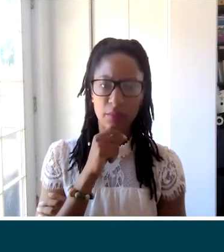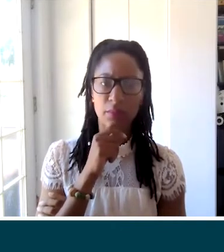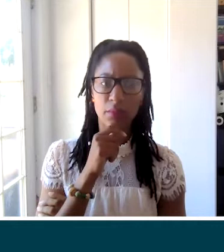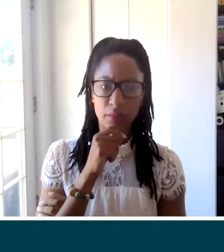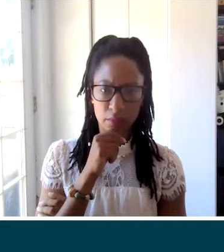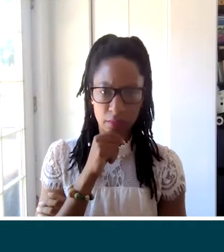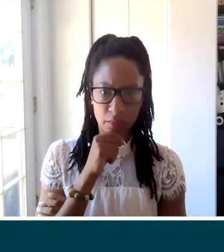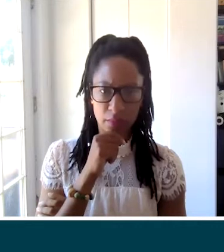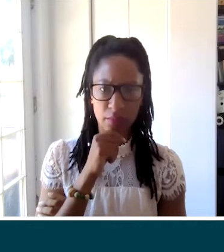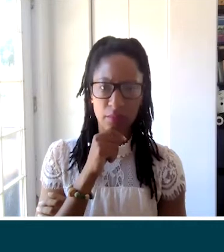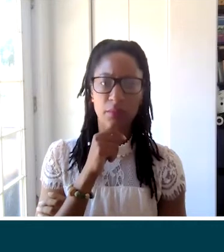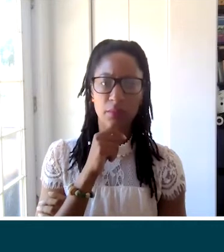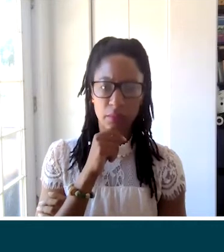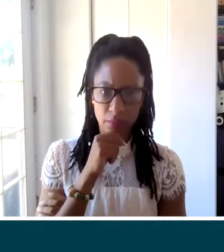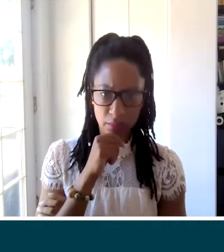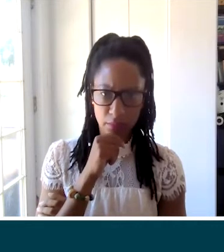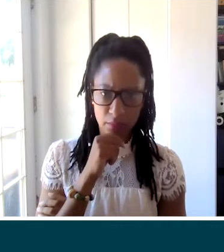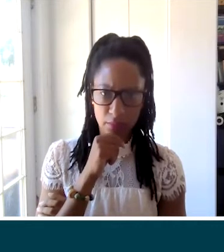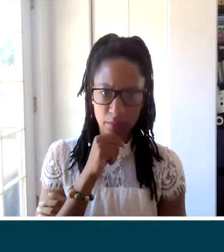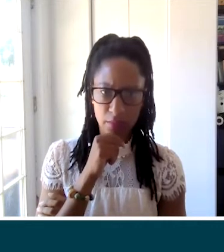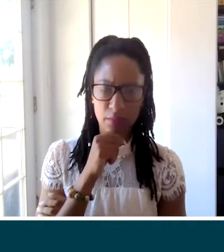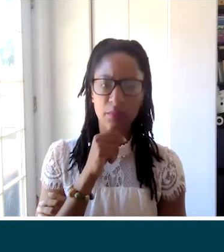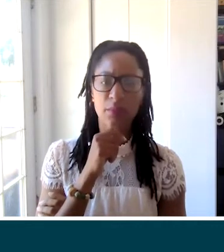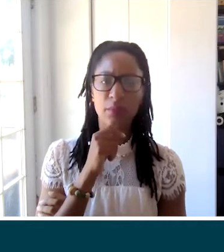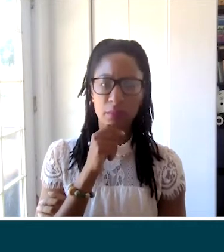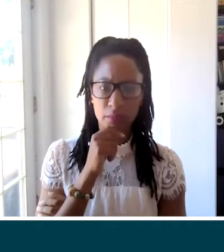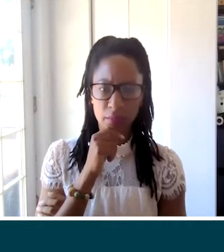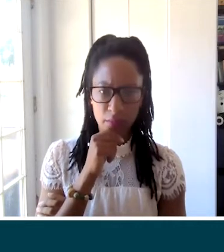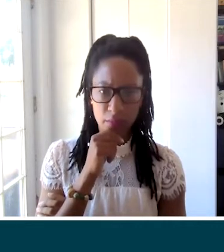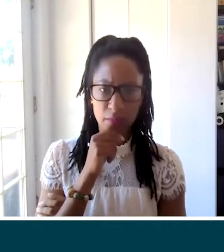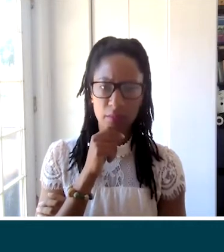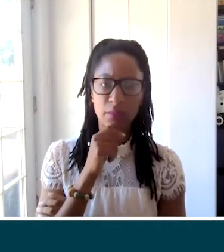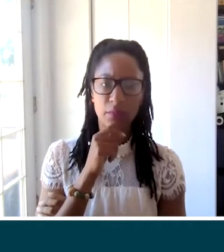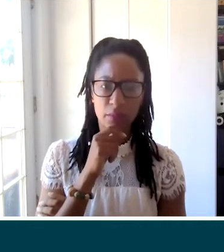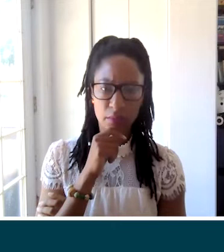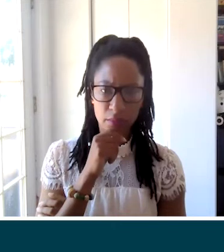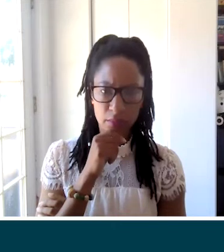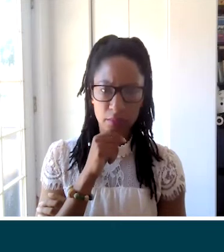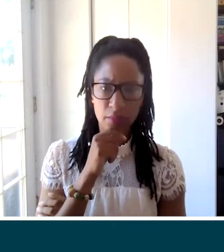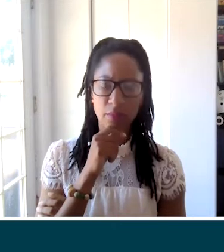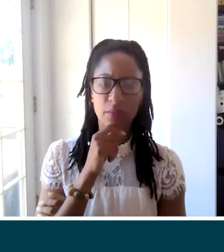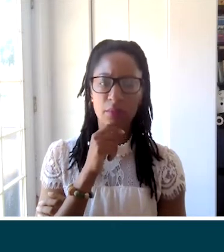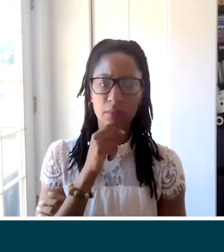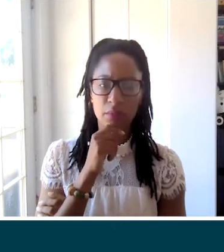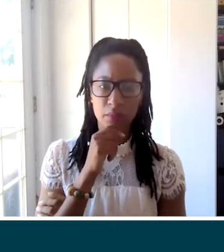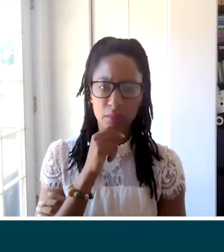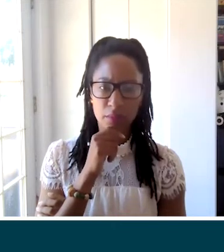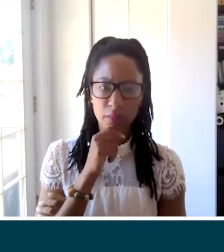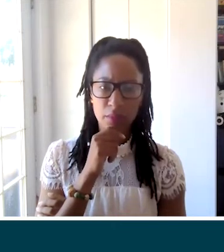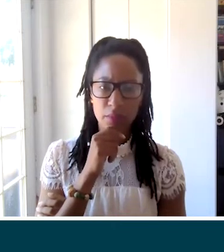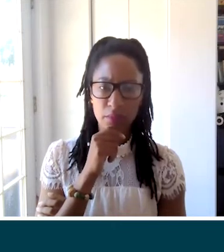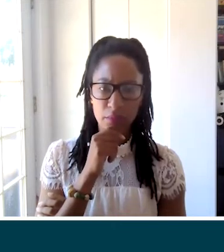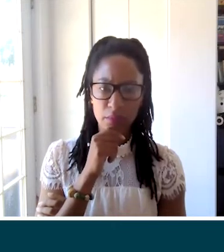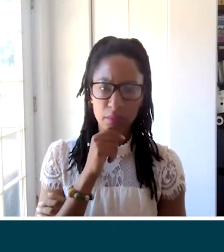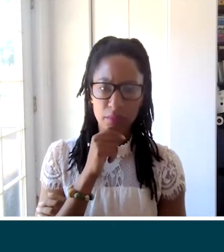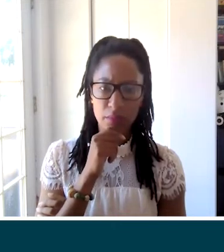the patriarchy, and this is the way society works, and this is a problem. And when you get to that stage, you can either go, all right, I can